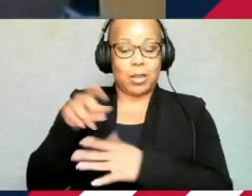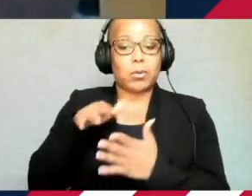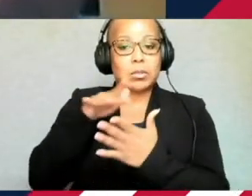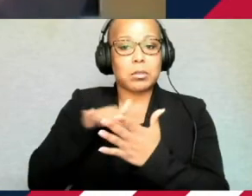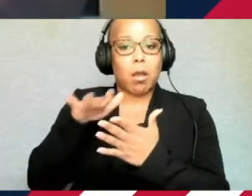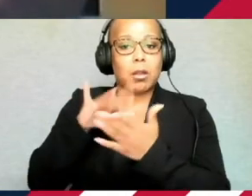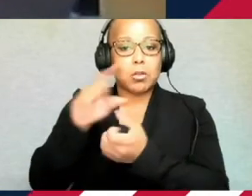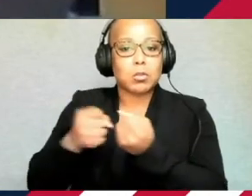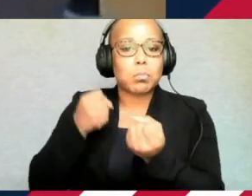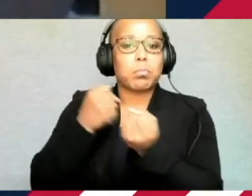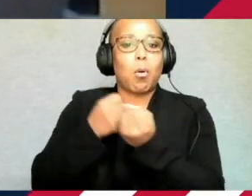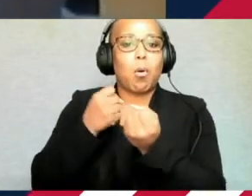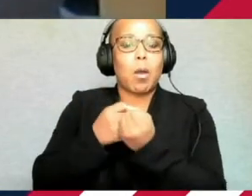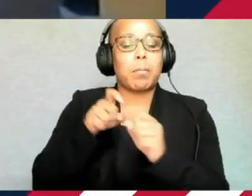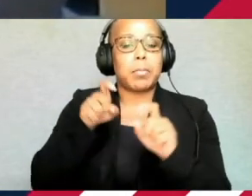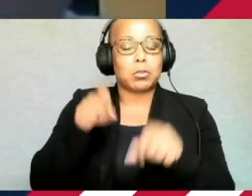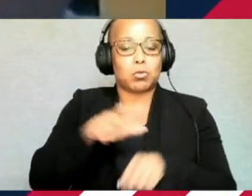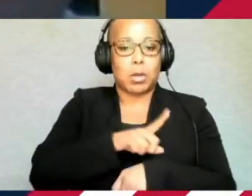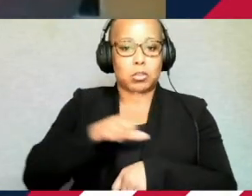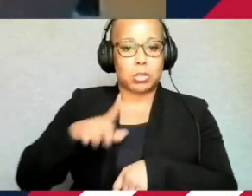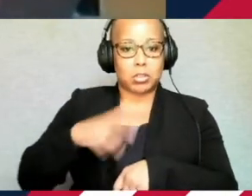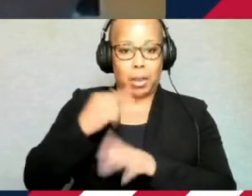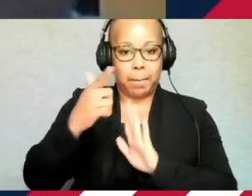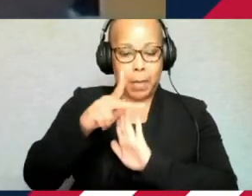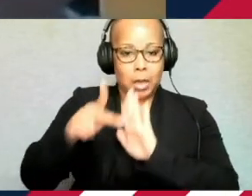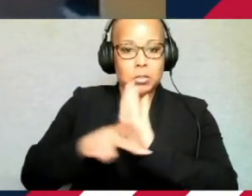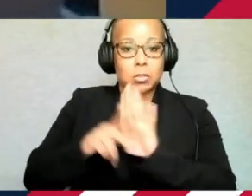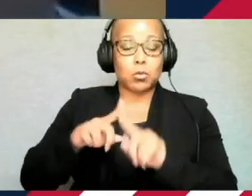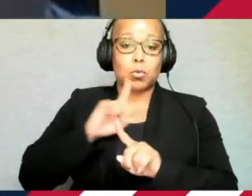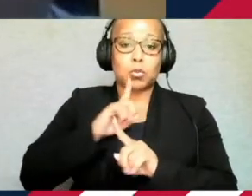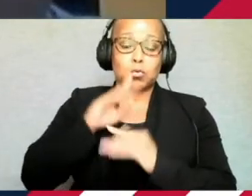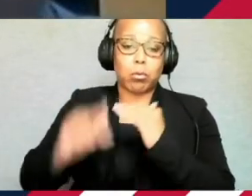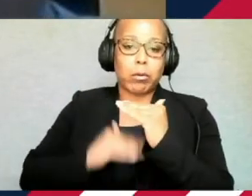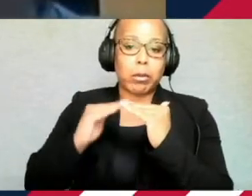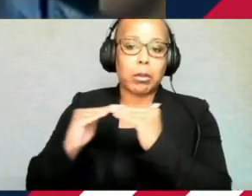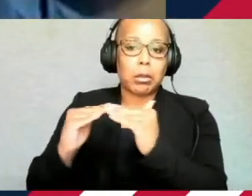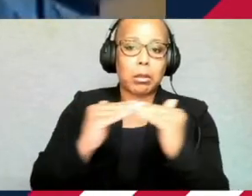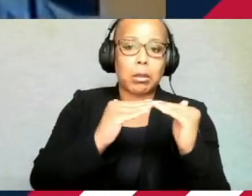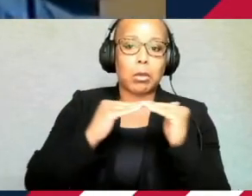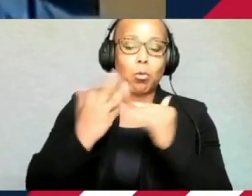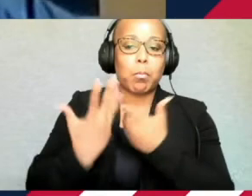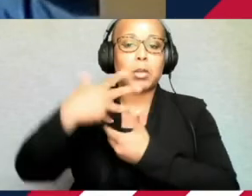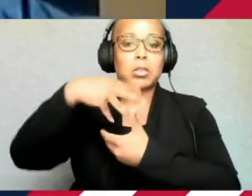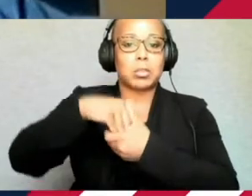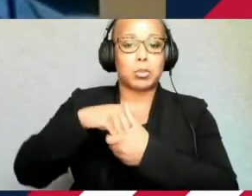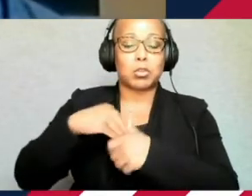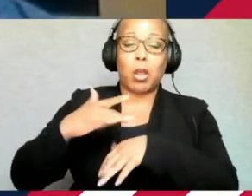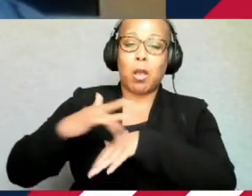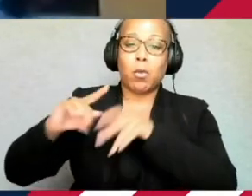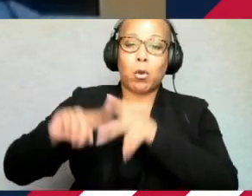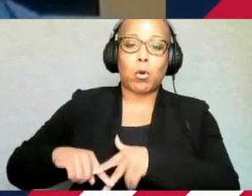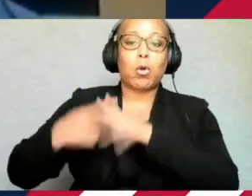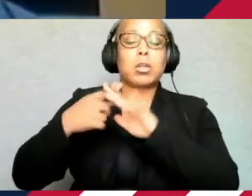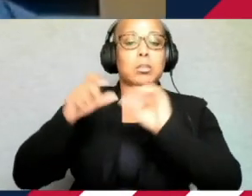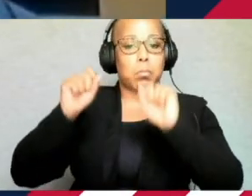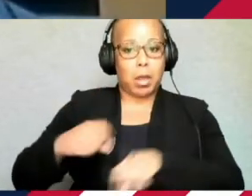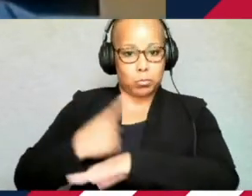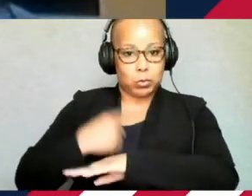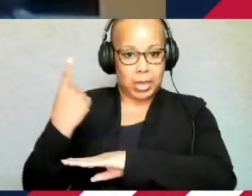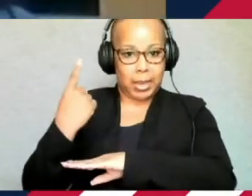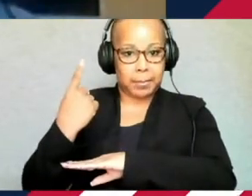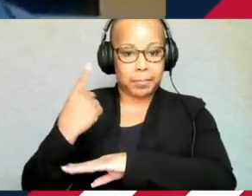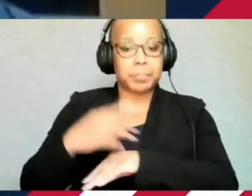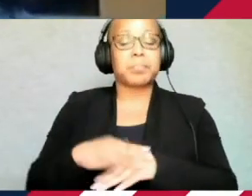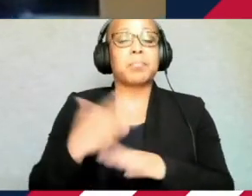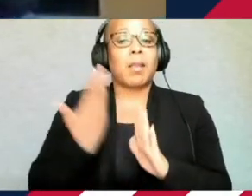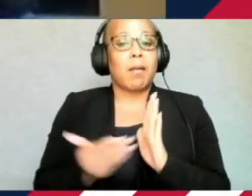potential legislation and policy to assure equal participation at the earliest possible date. I